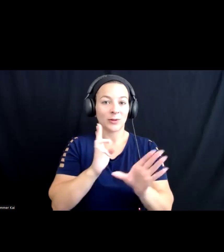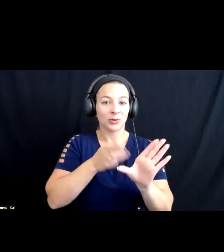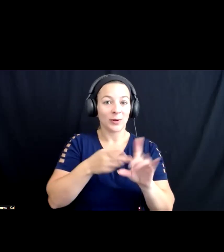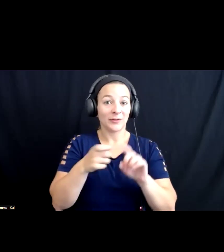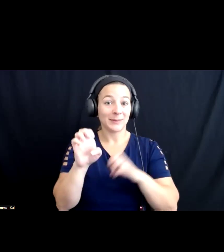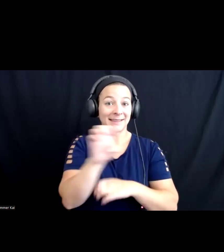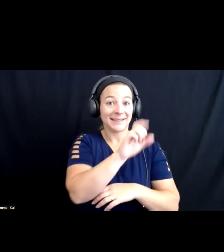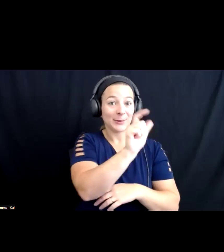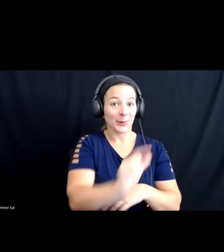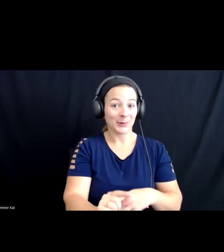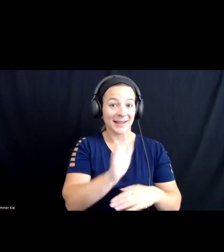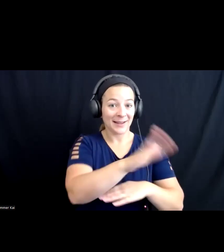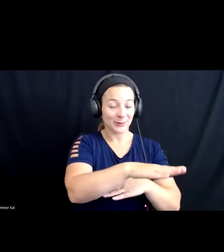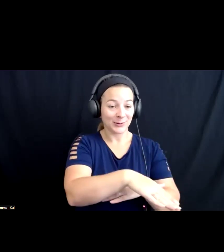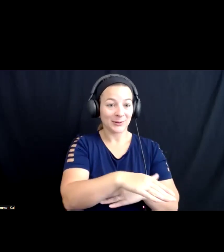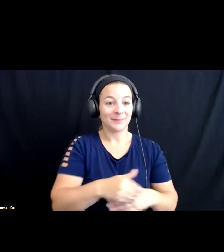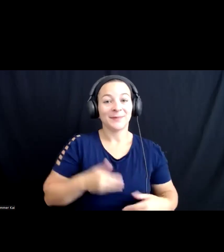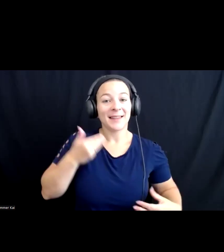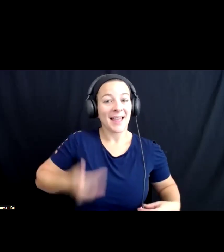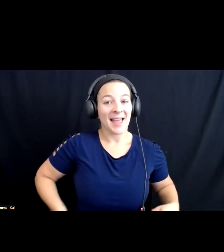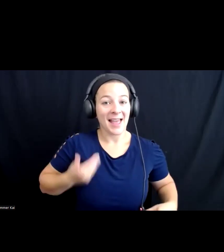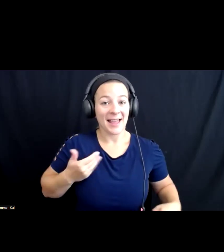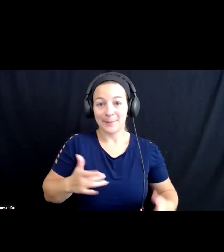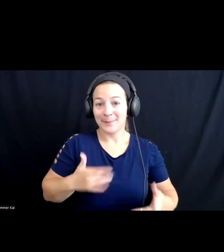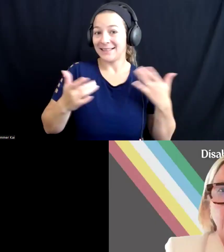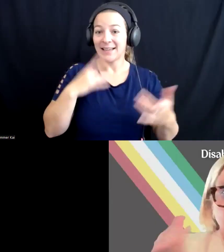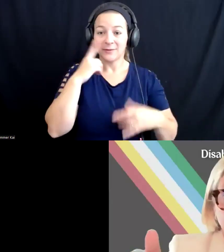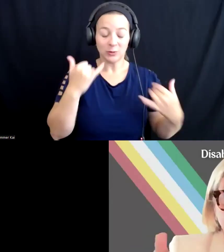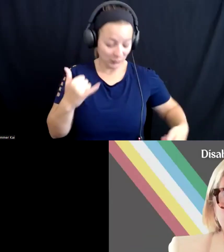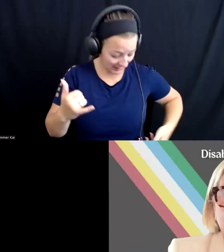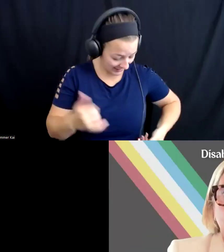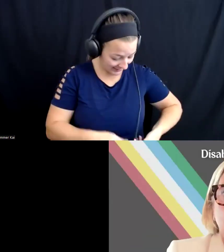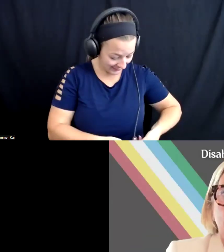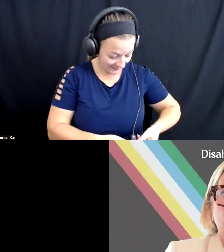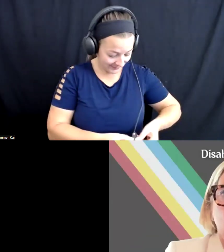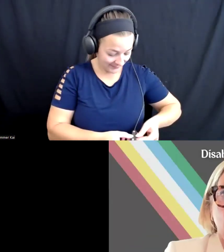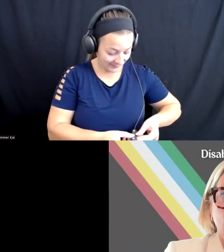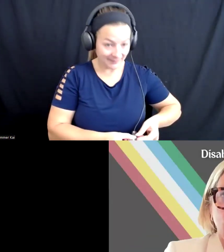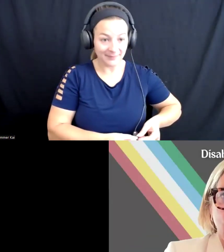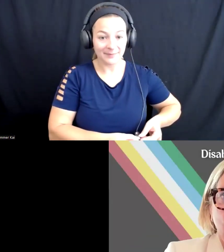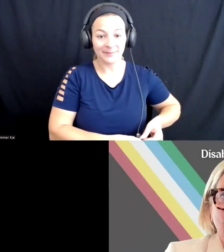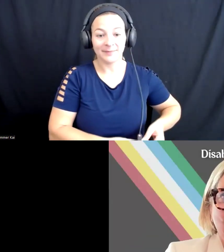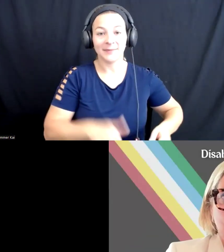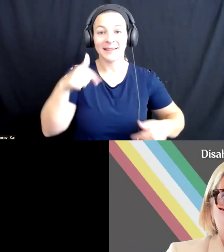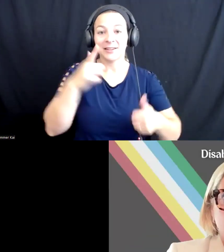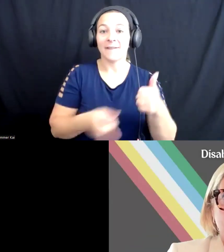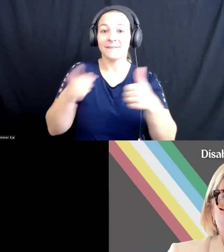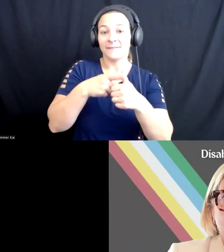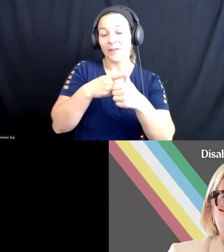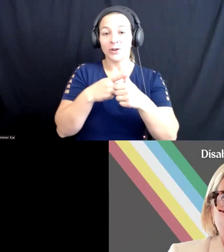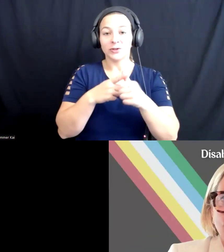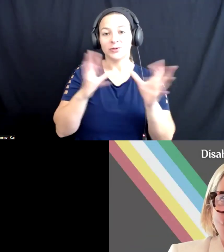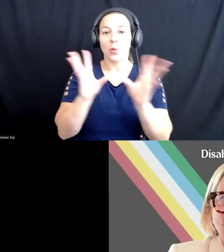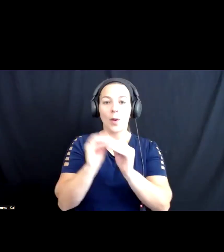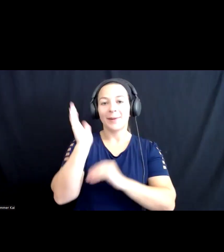Coast. I am so excited for this first webinar and our combined